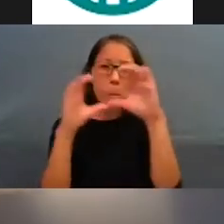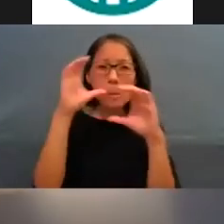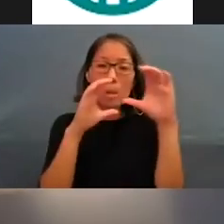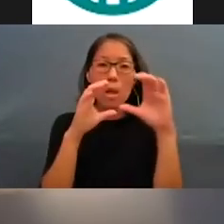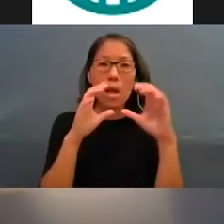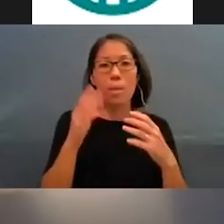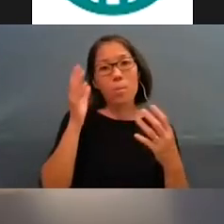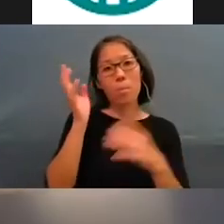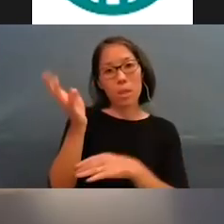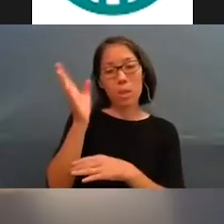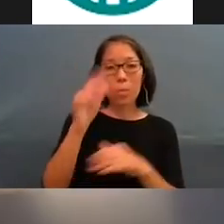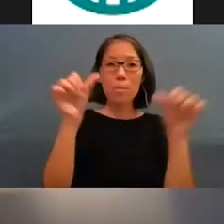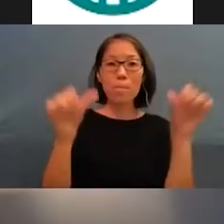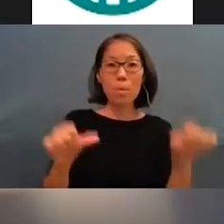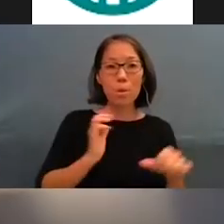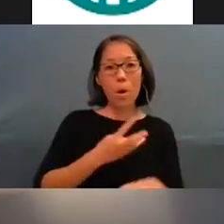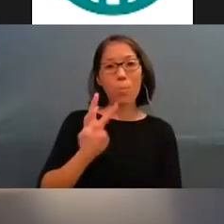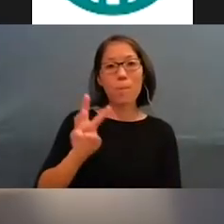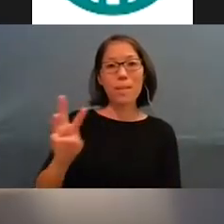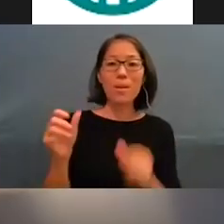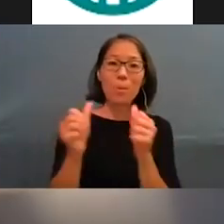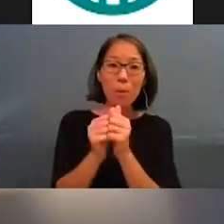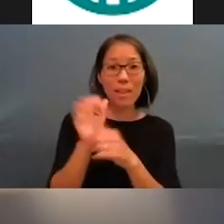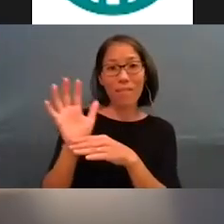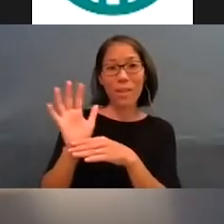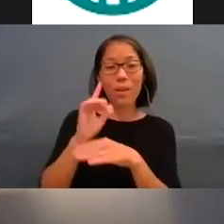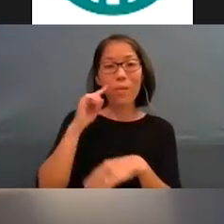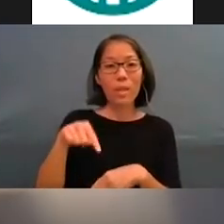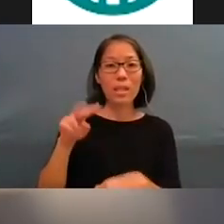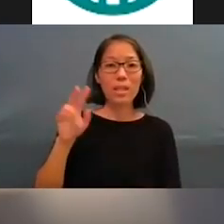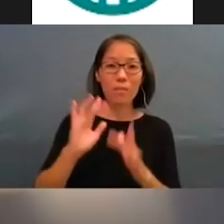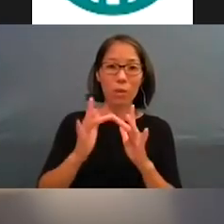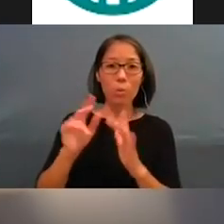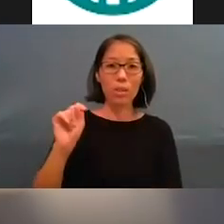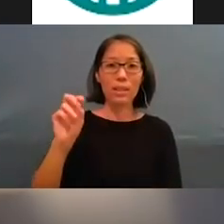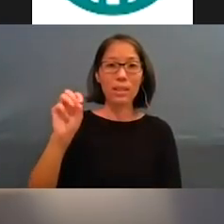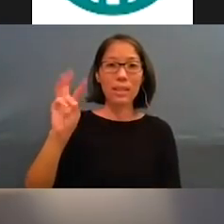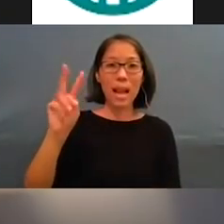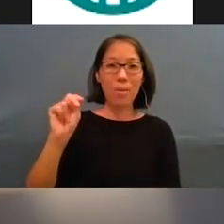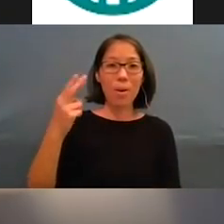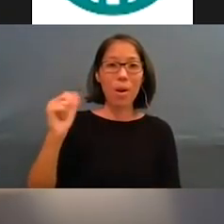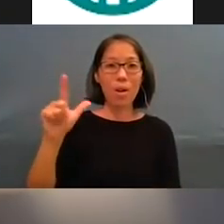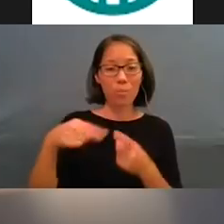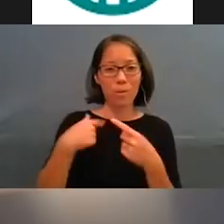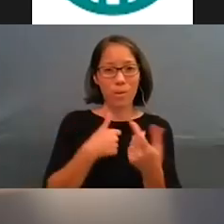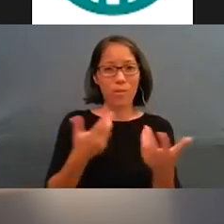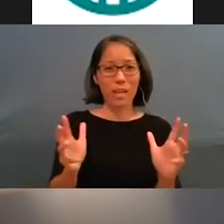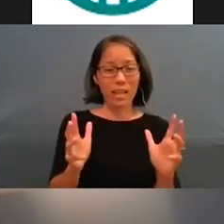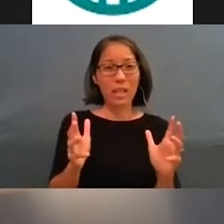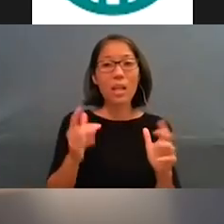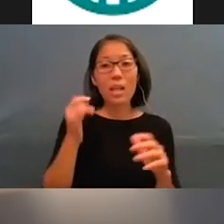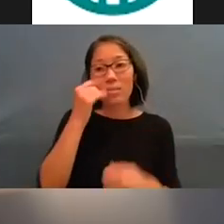be posted on our website as well as a video of this virtual town hall once we're done. And if you'll use the